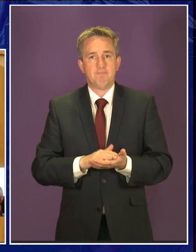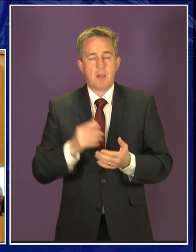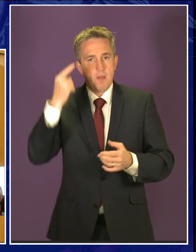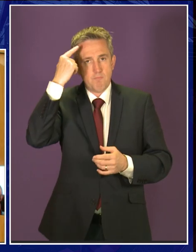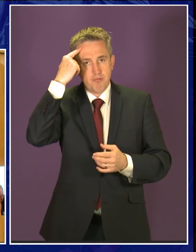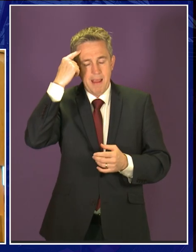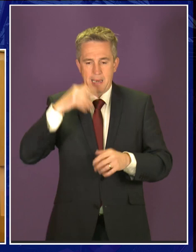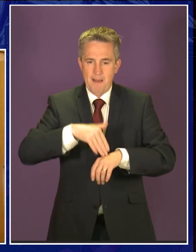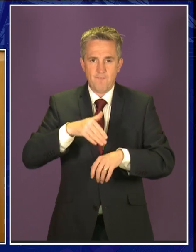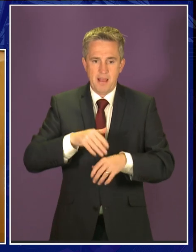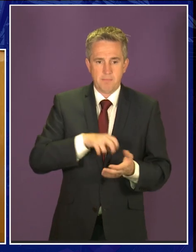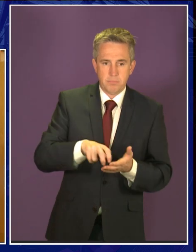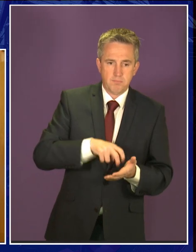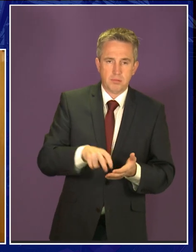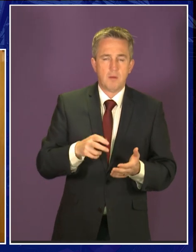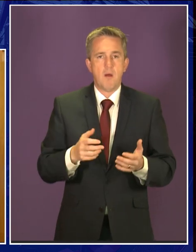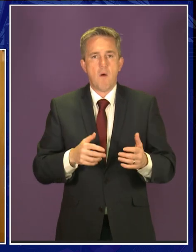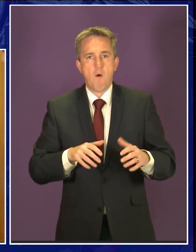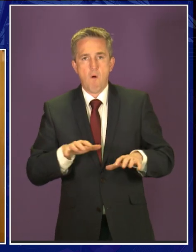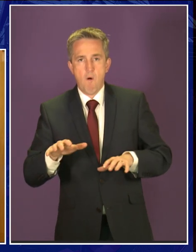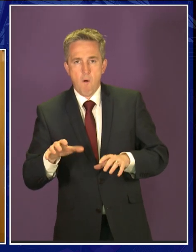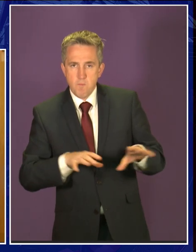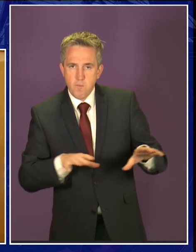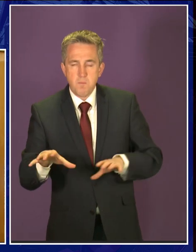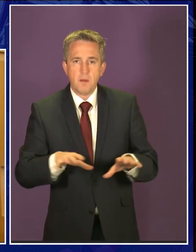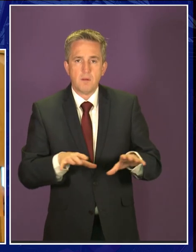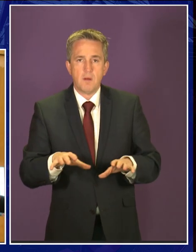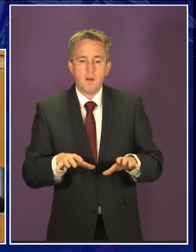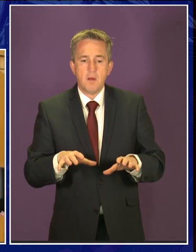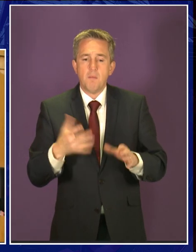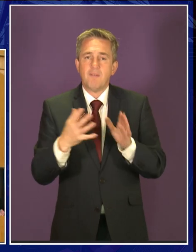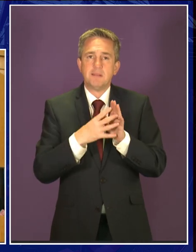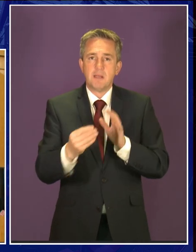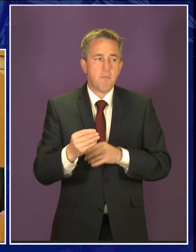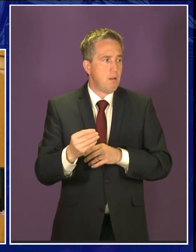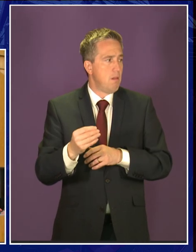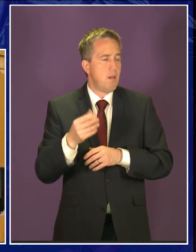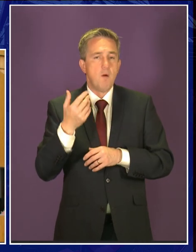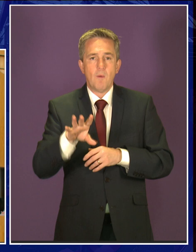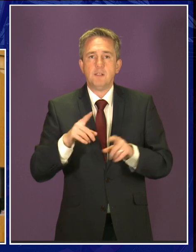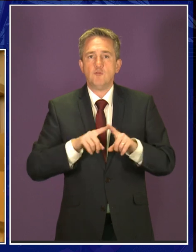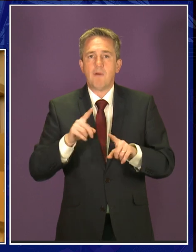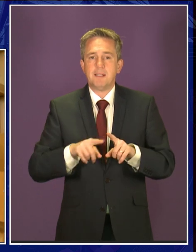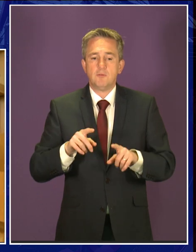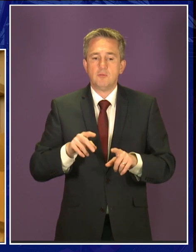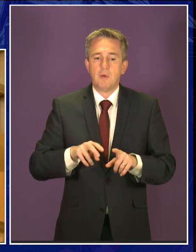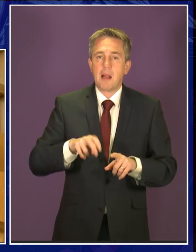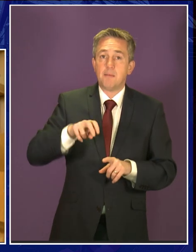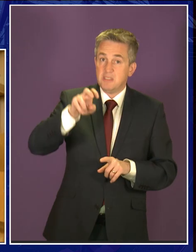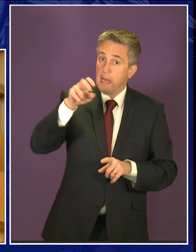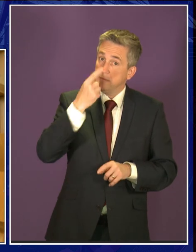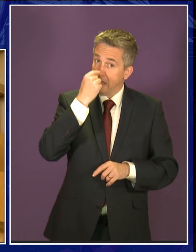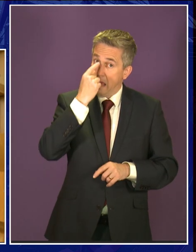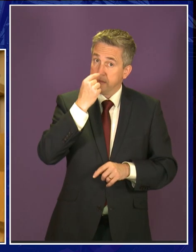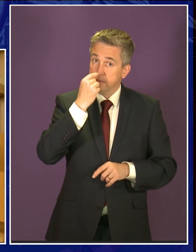in the brain. So anything that needs to go automatically is awry. But when people, for example, try to climb stairs, they can walk. They